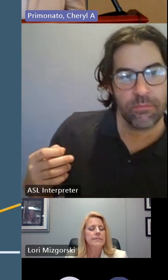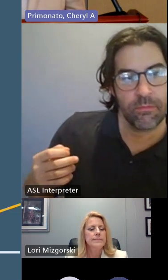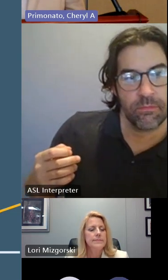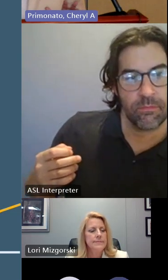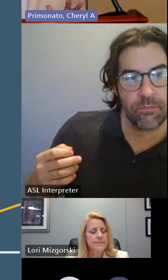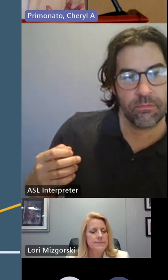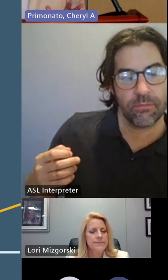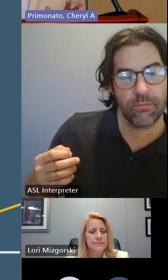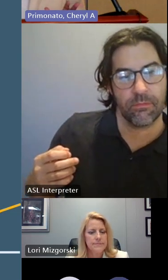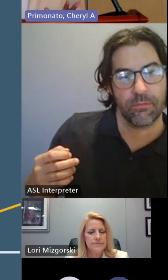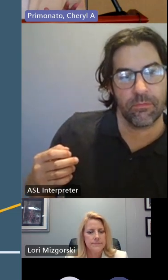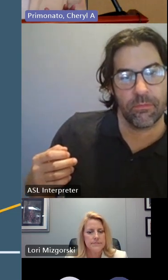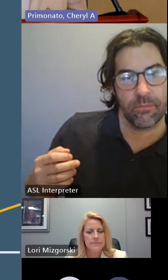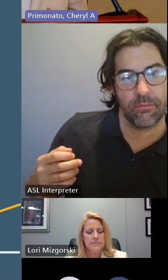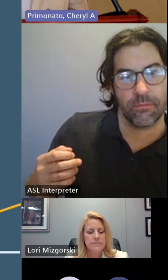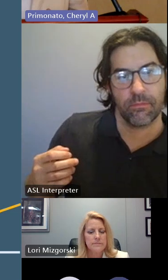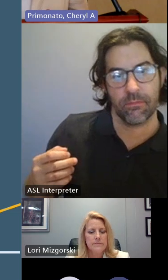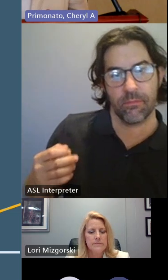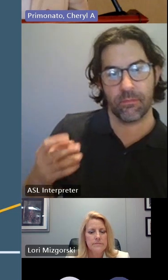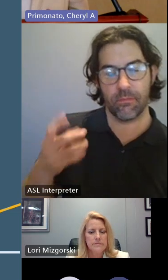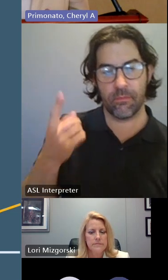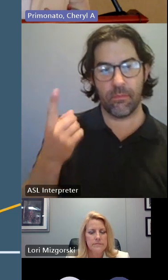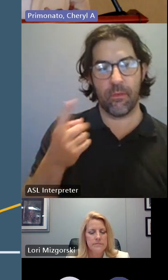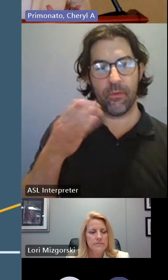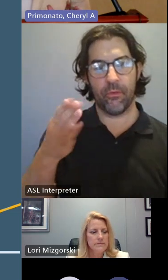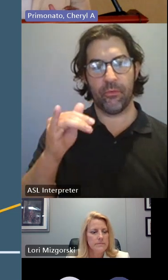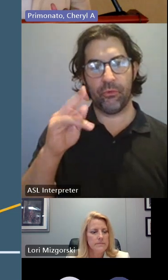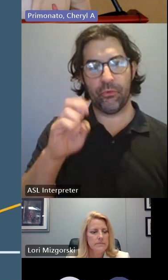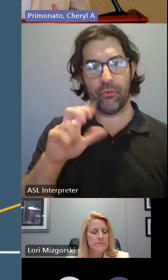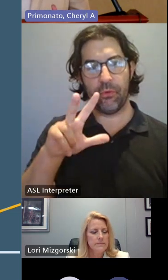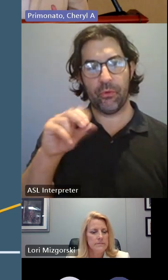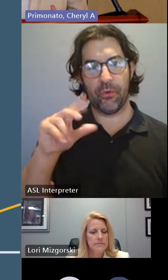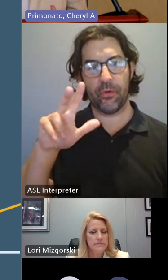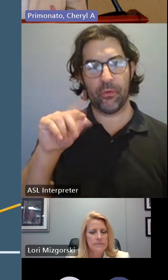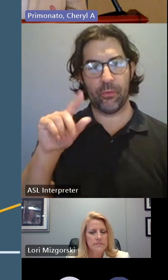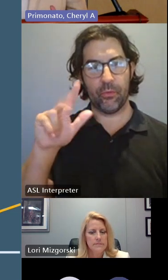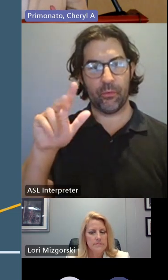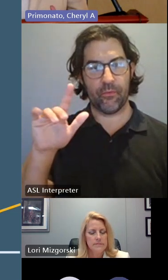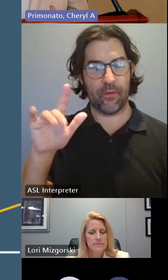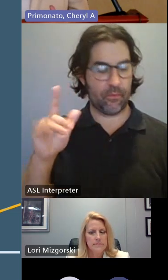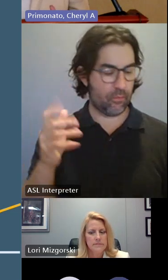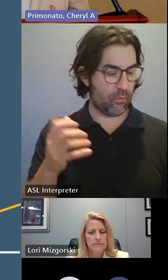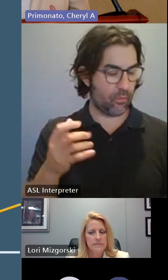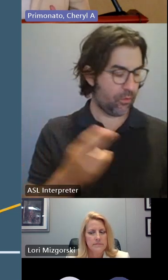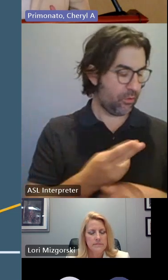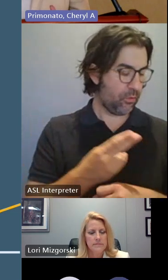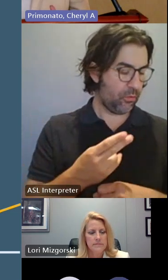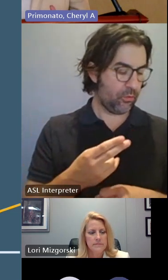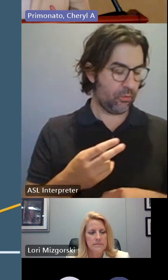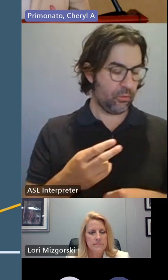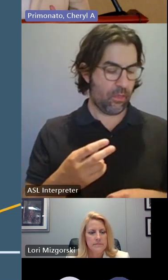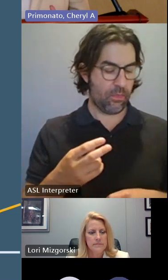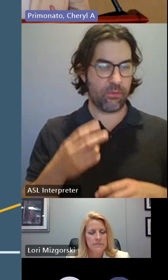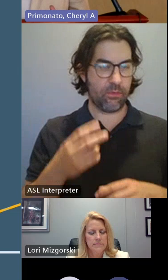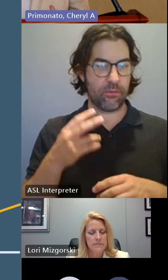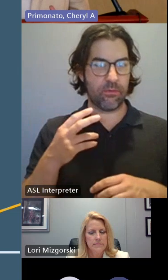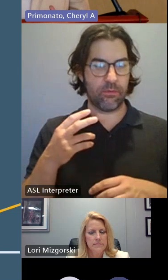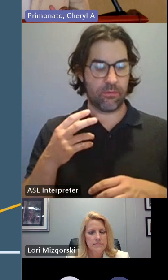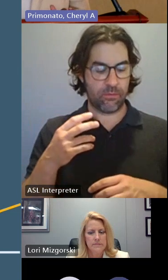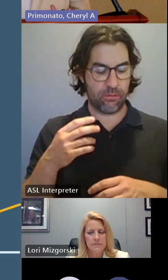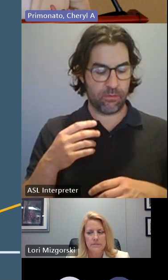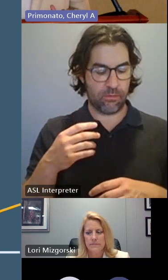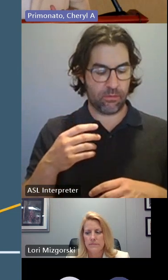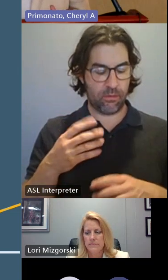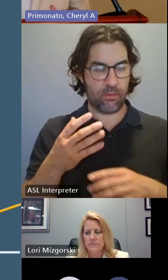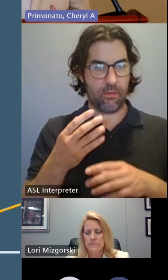is effective through June 30th, 2025. PRT wishes to utilize the option year under the terms and conditions of the state